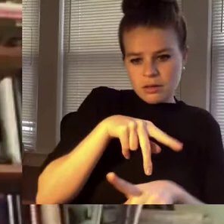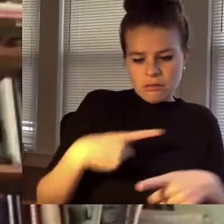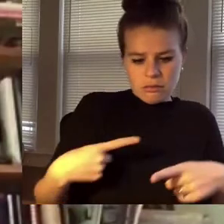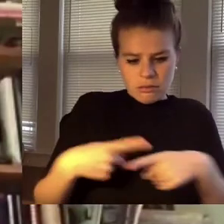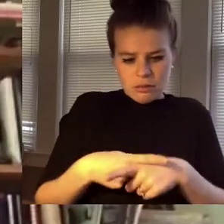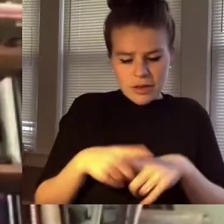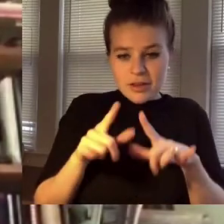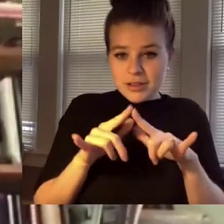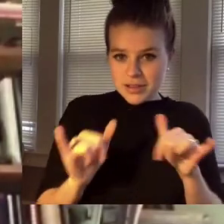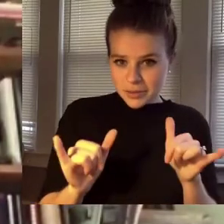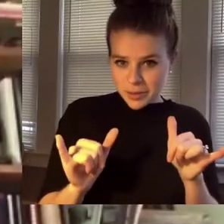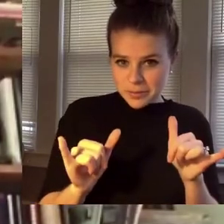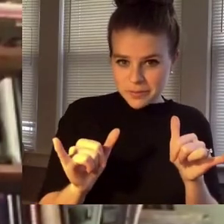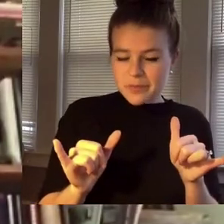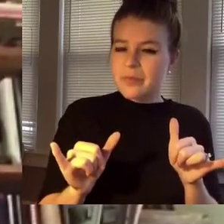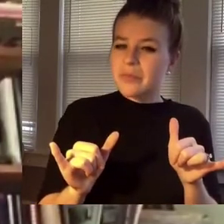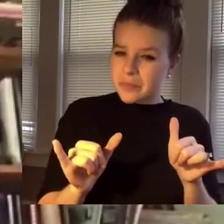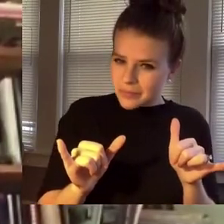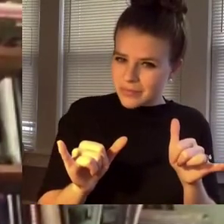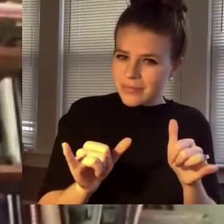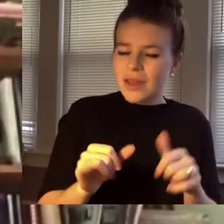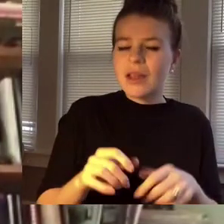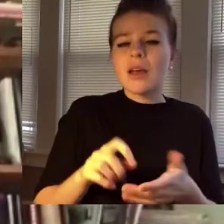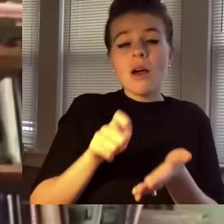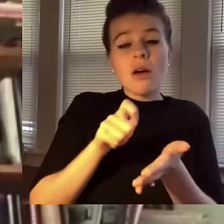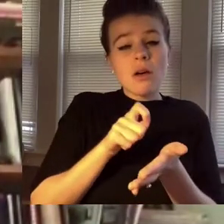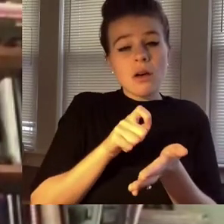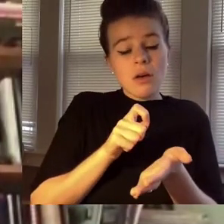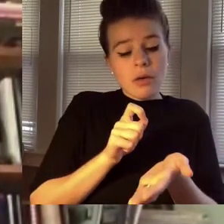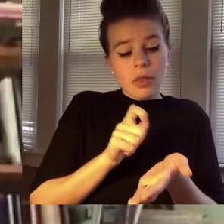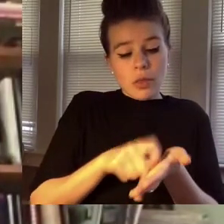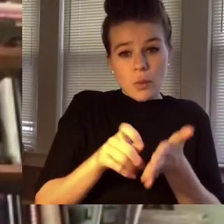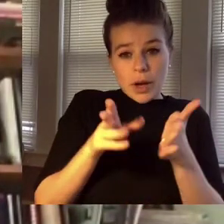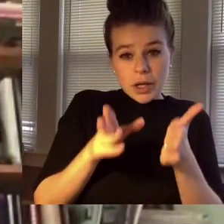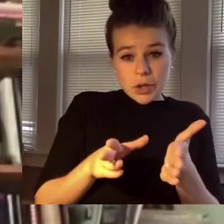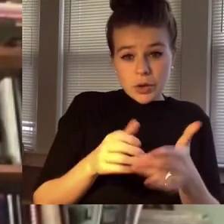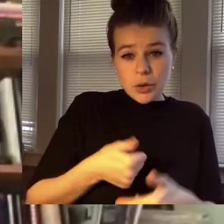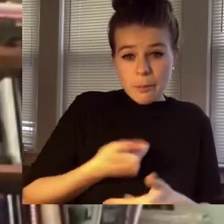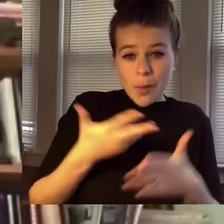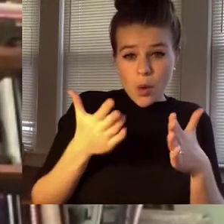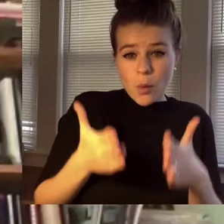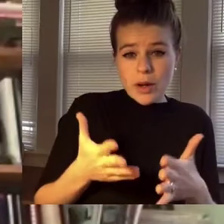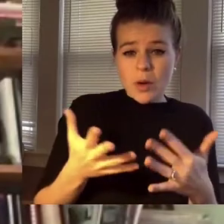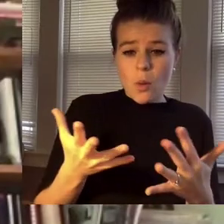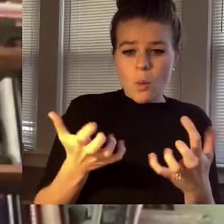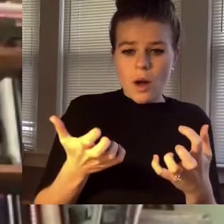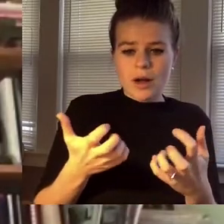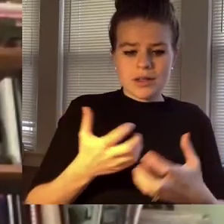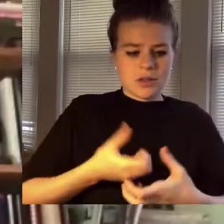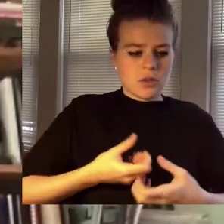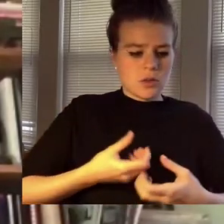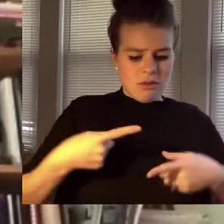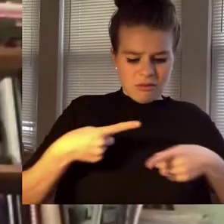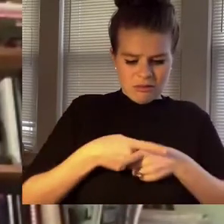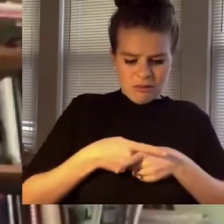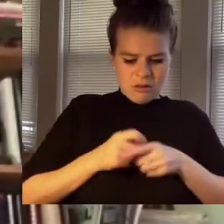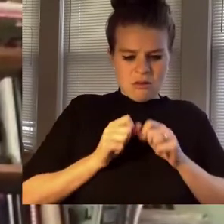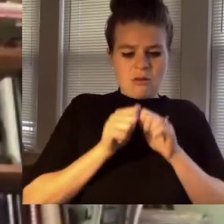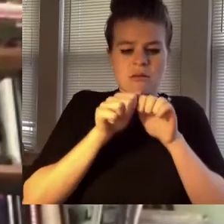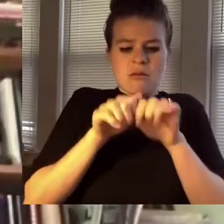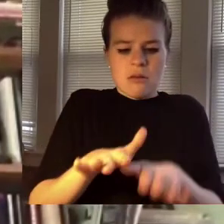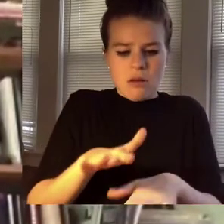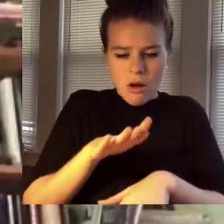And yet the poet is trying to, the writer seems to want to lay that all out, those contradictions. This is not